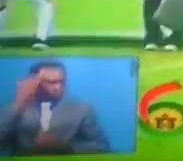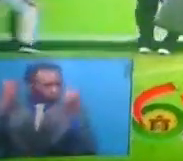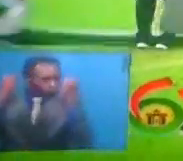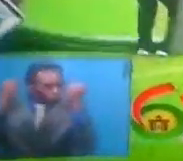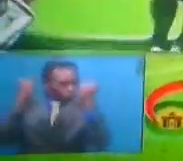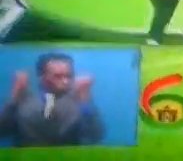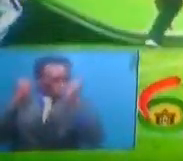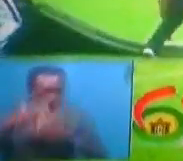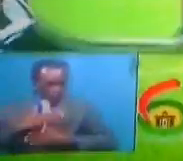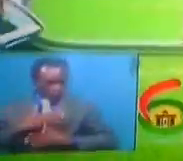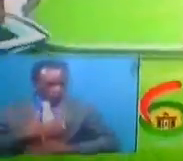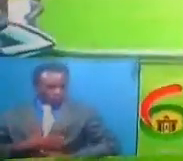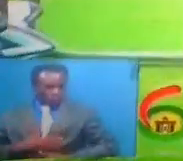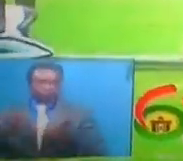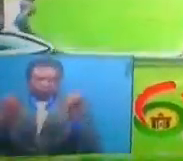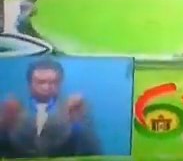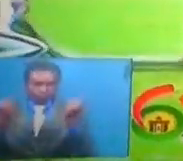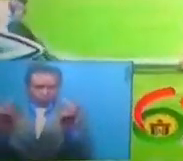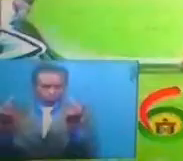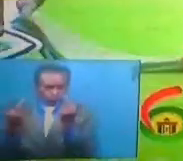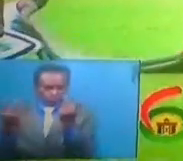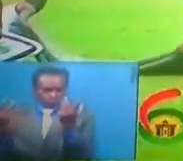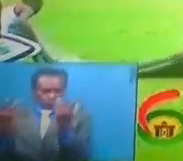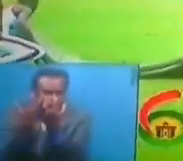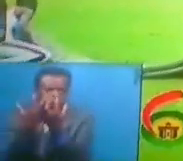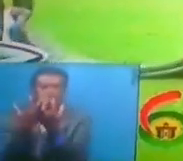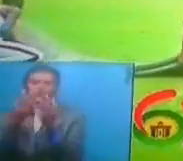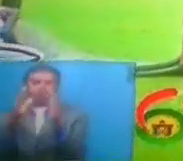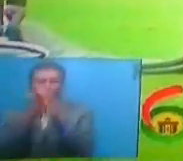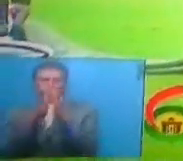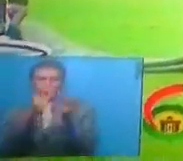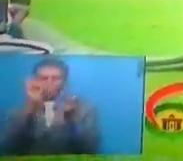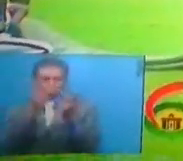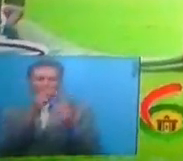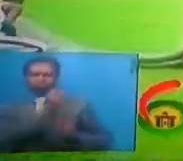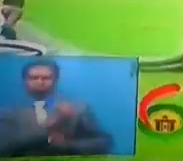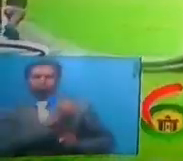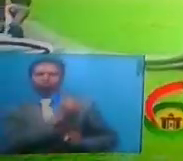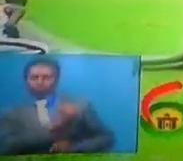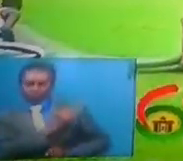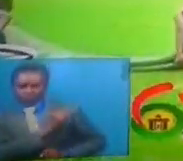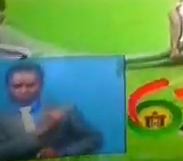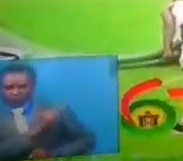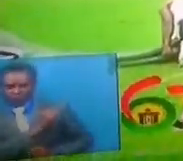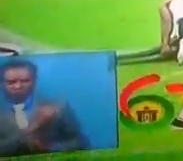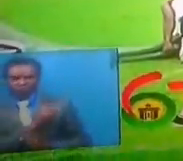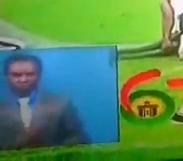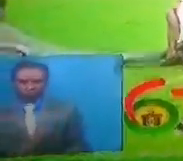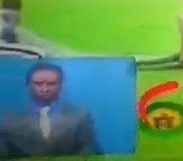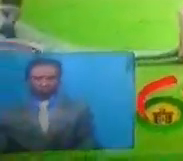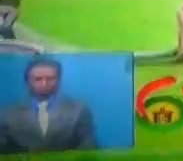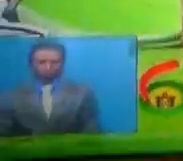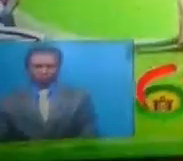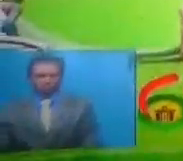torturous experiences, and then you need a strong body to be able to withstand the very physically demanding tax